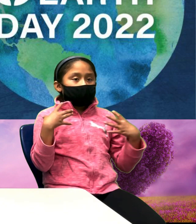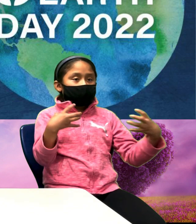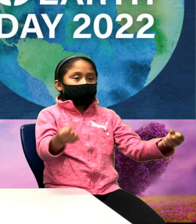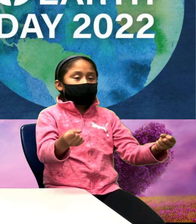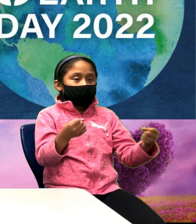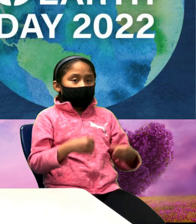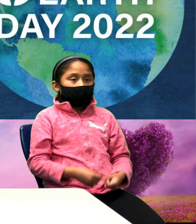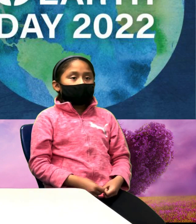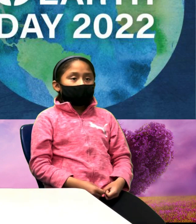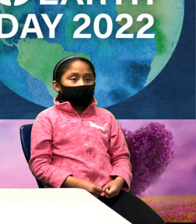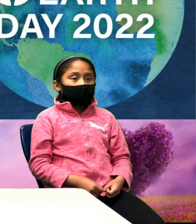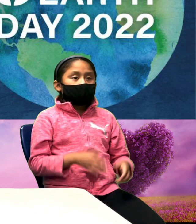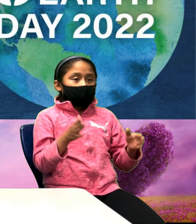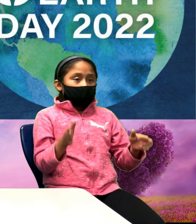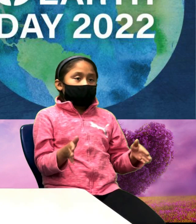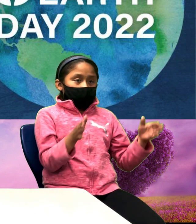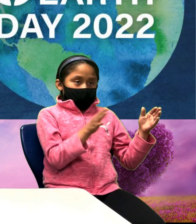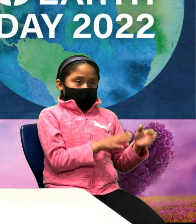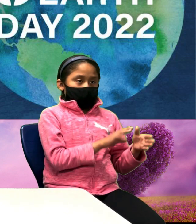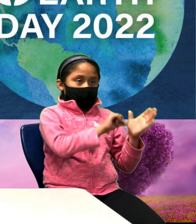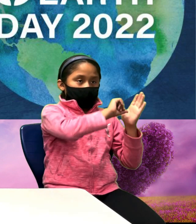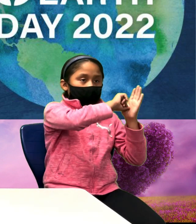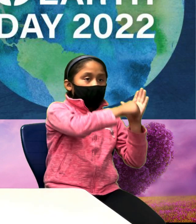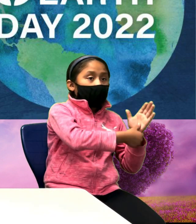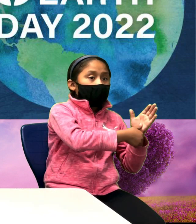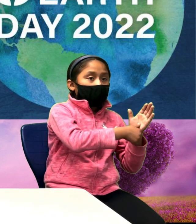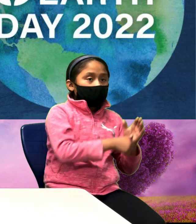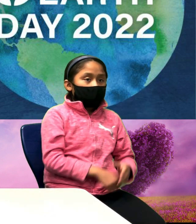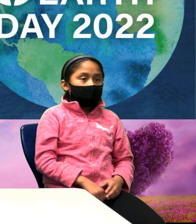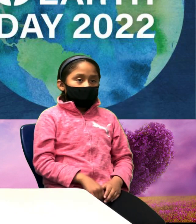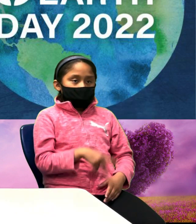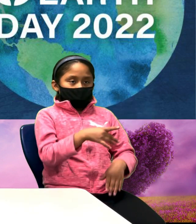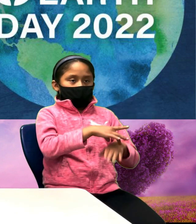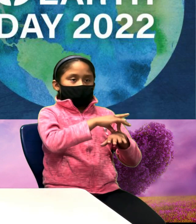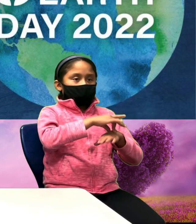our protection of the earth initiatives.